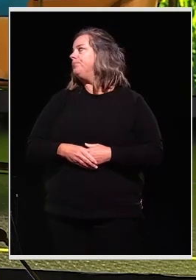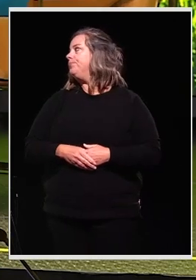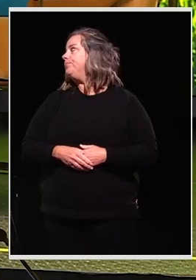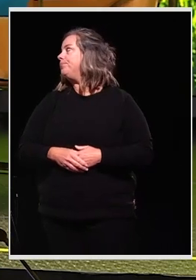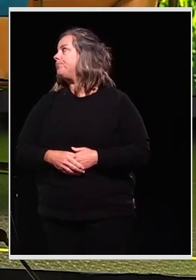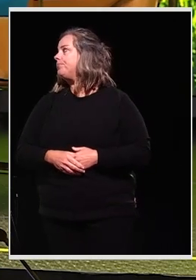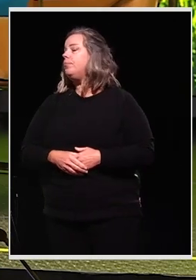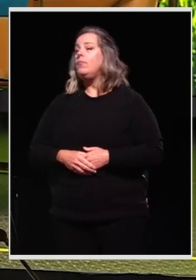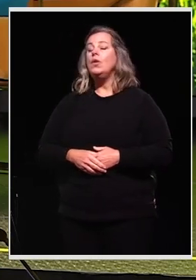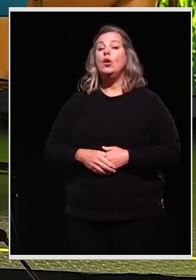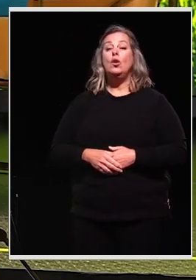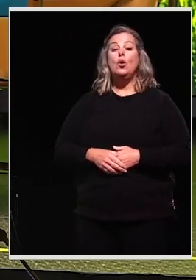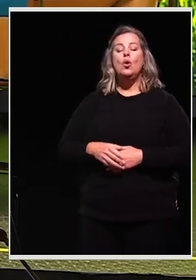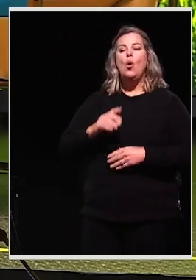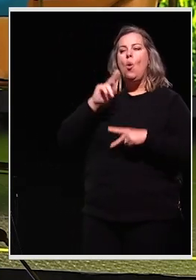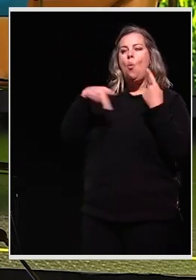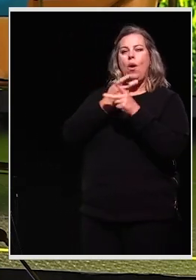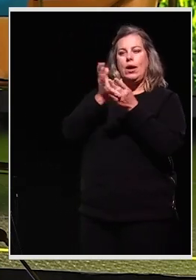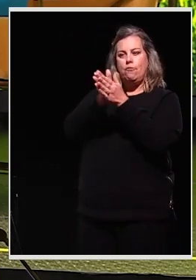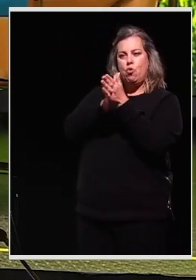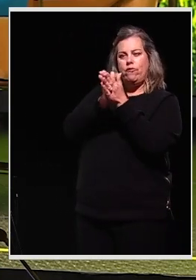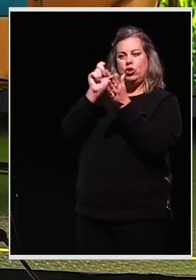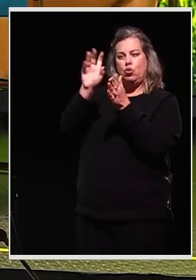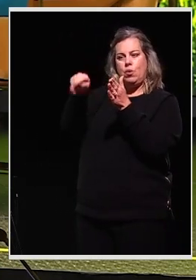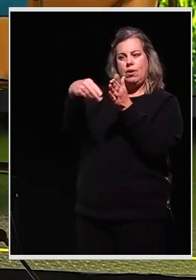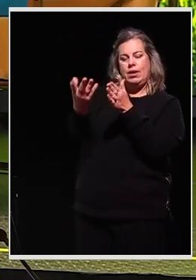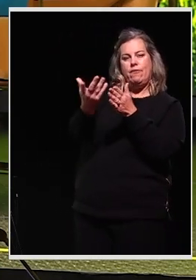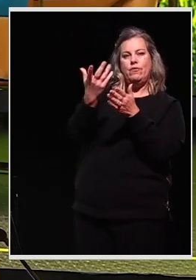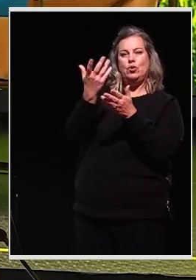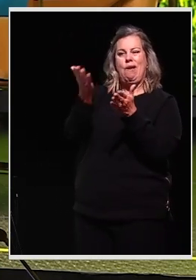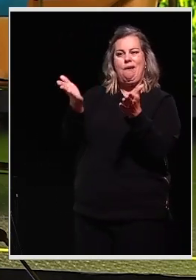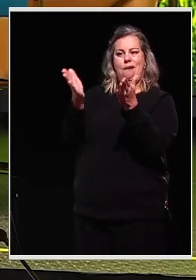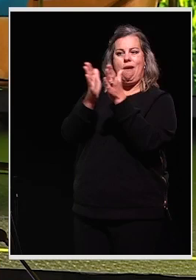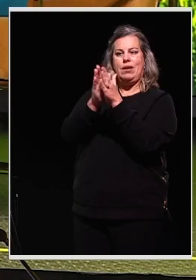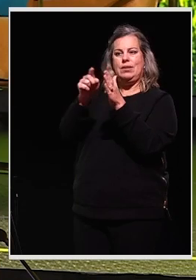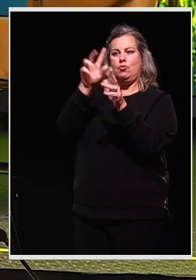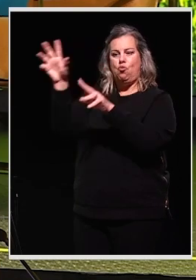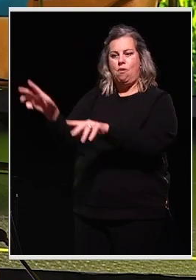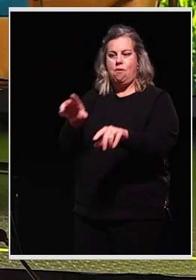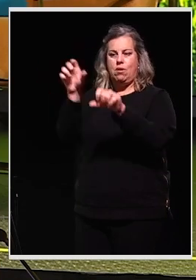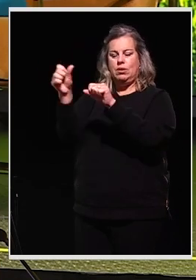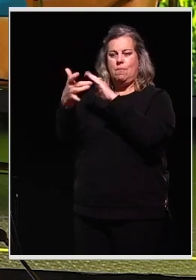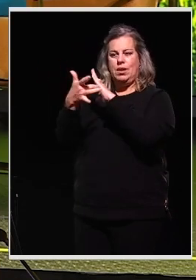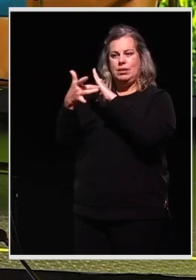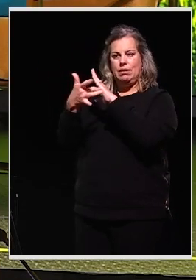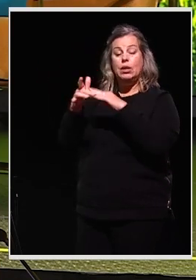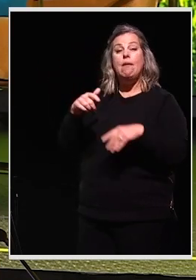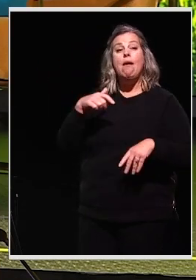what incentives should we give farmers, or how can we get them to adopt these technologies, because I grew up on a dairy